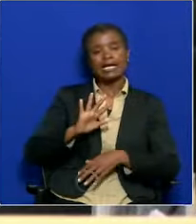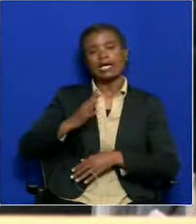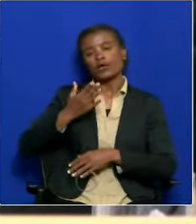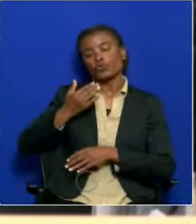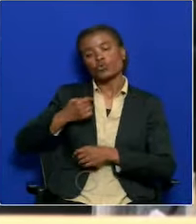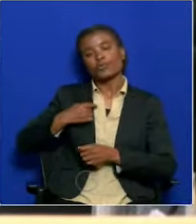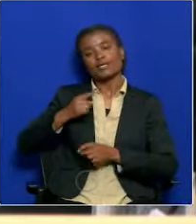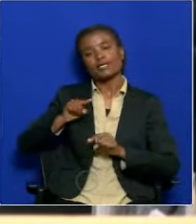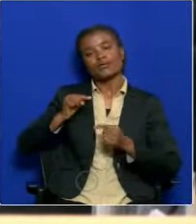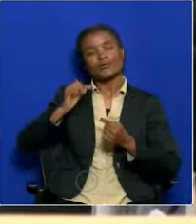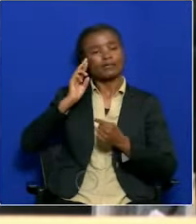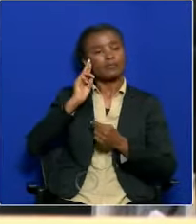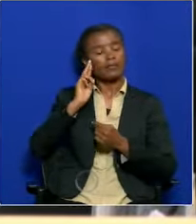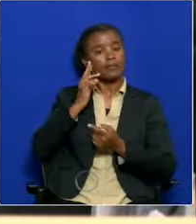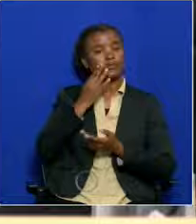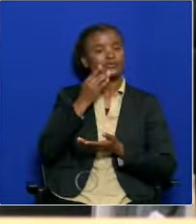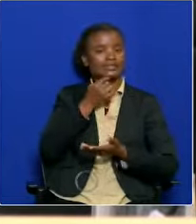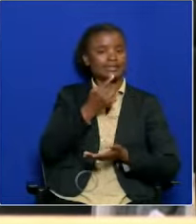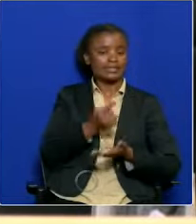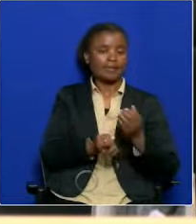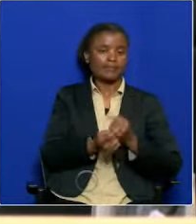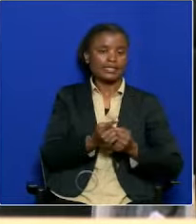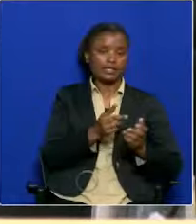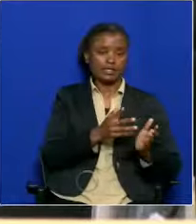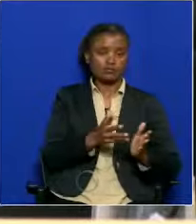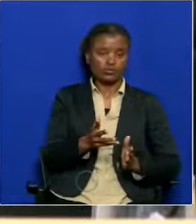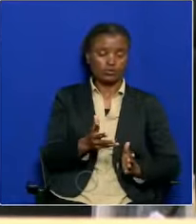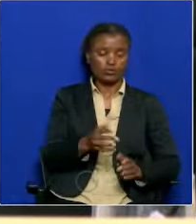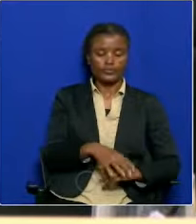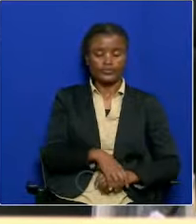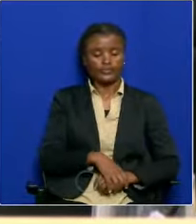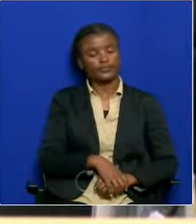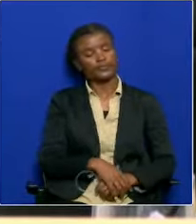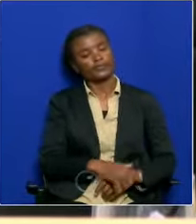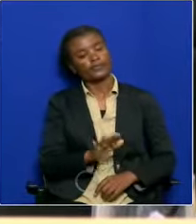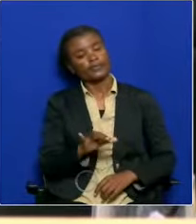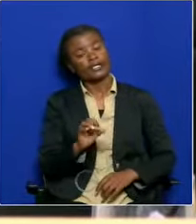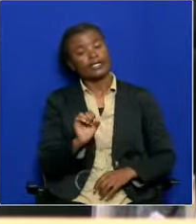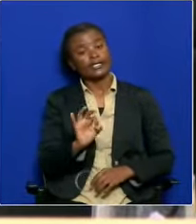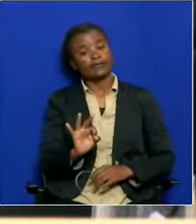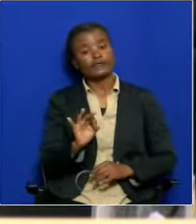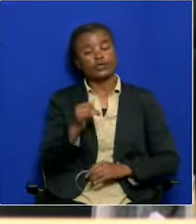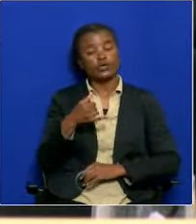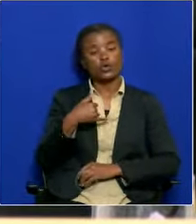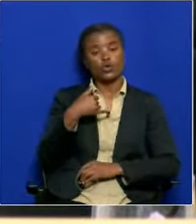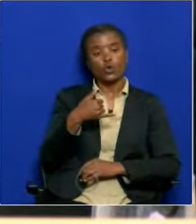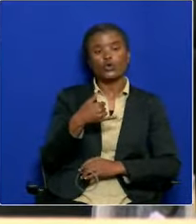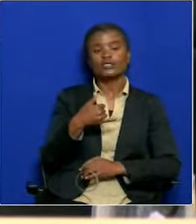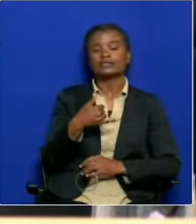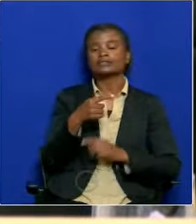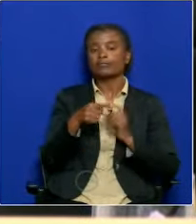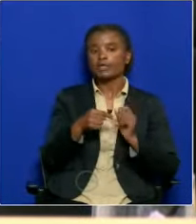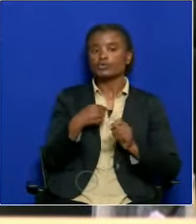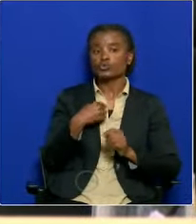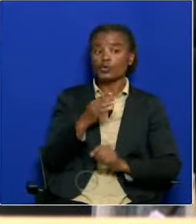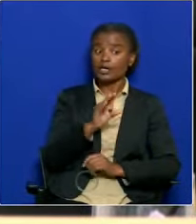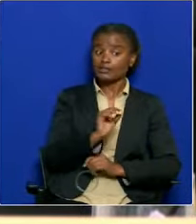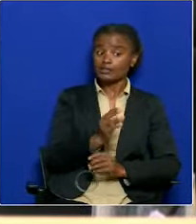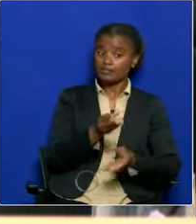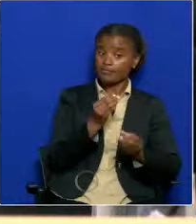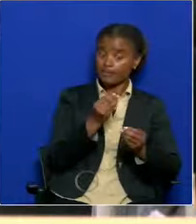guess if the call was really, did you get the money, it doesn't explain why the call is 5 minutes.